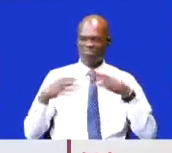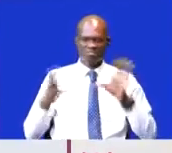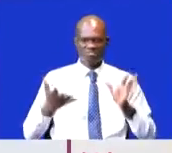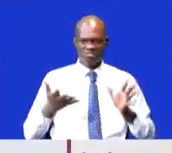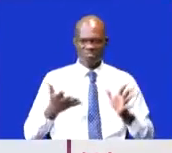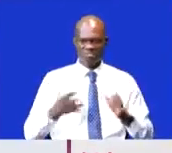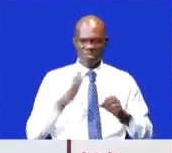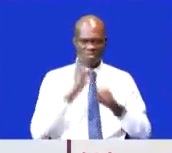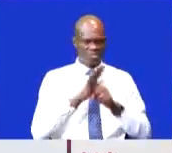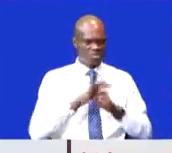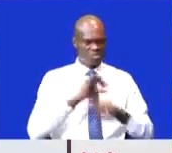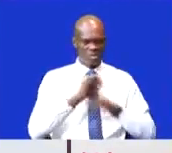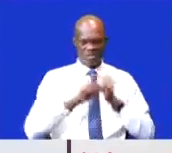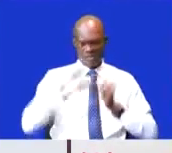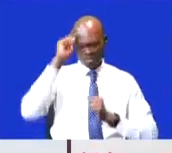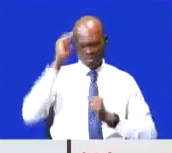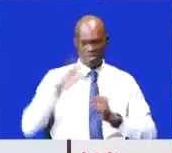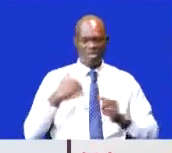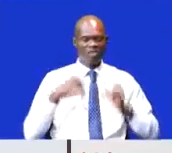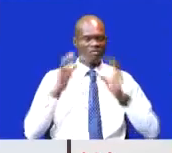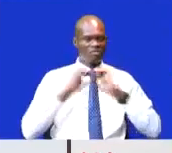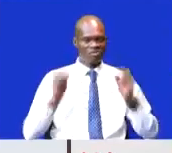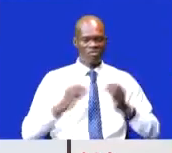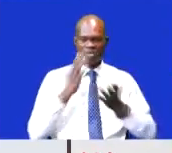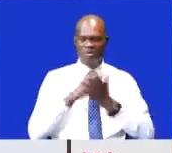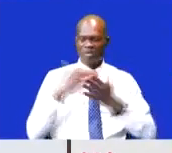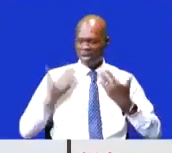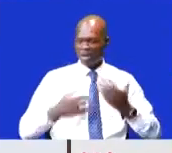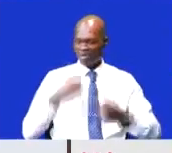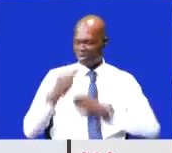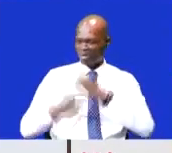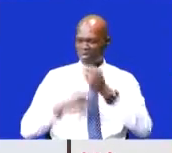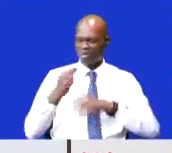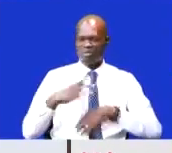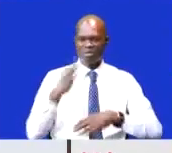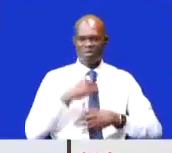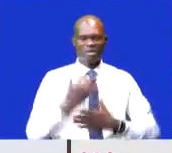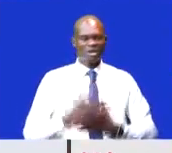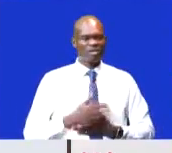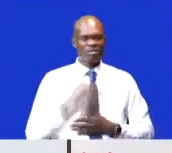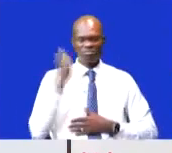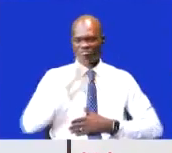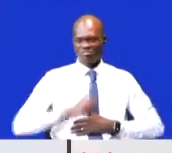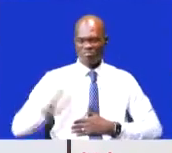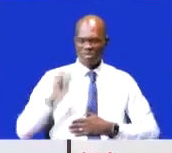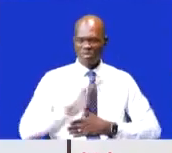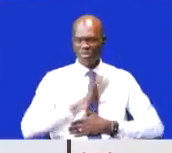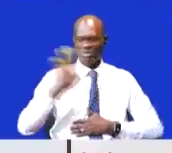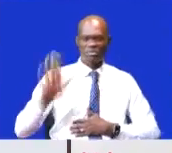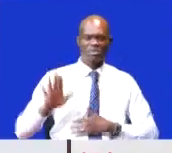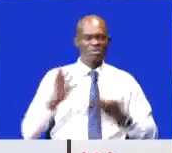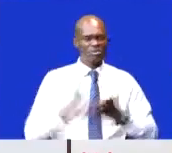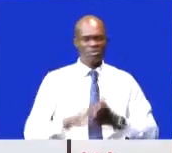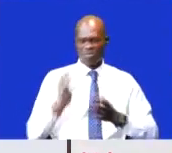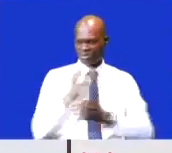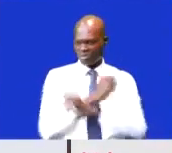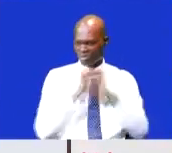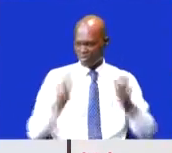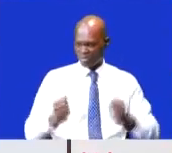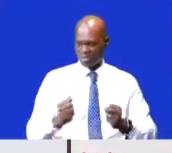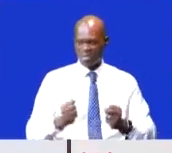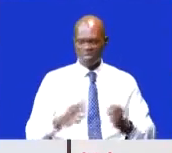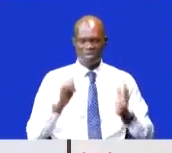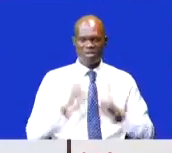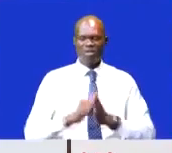a lot of disrespect. You cannot go and insult your president indirectly. Unaambia president wako to keep your house in